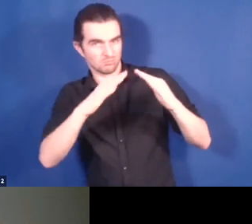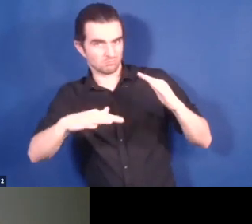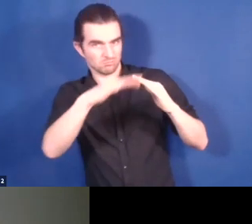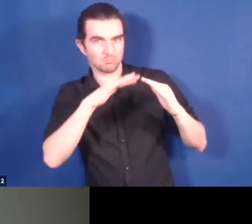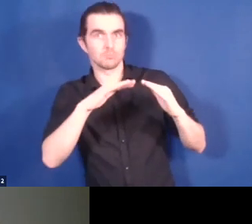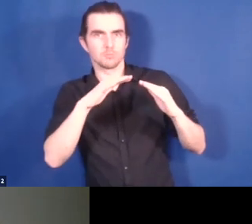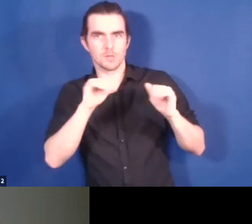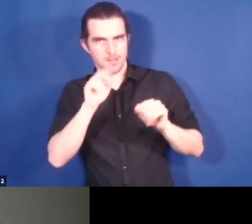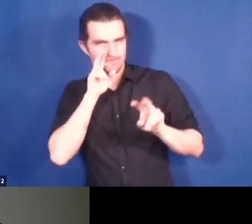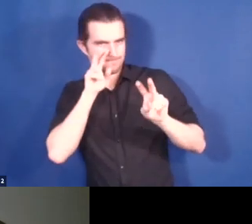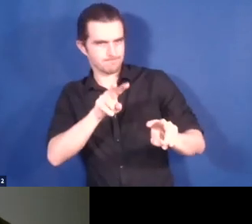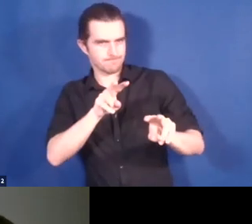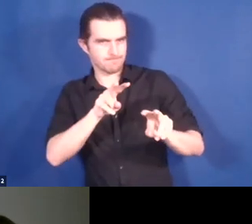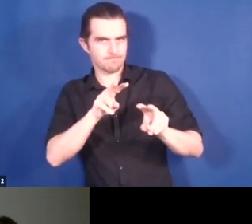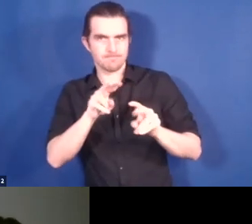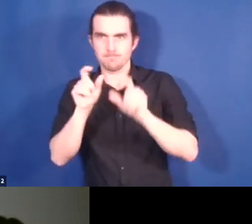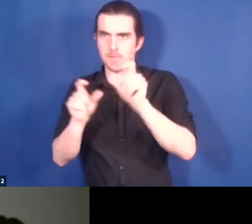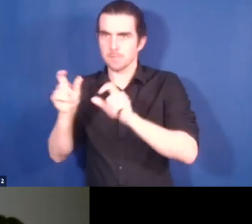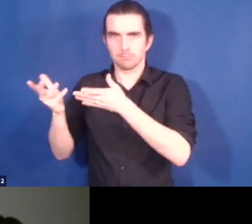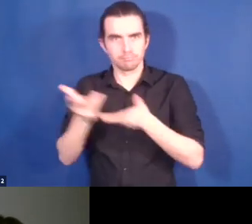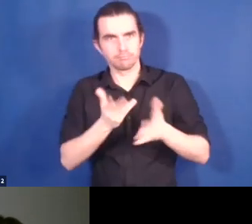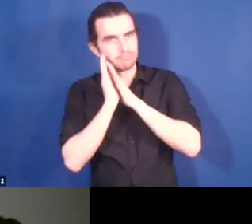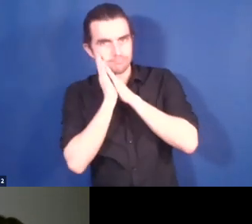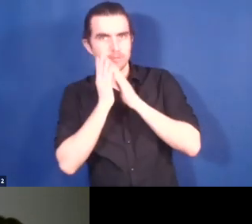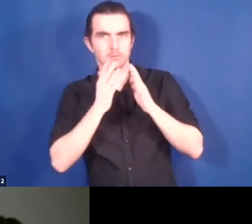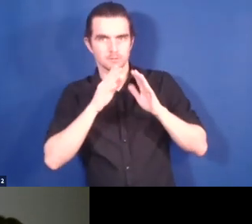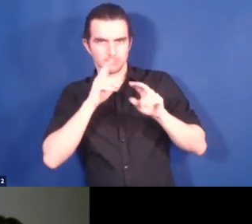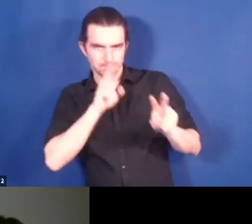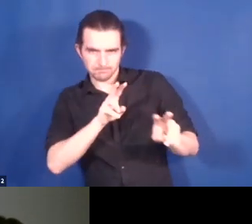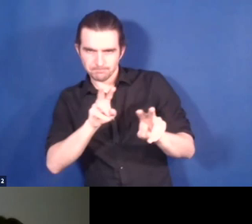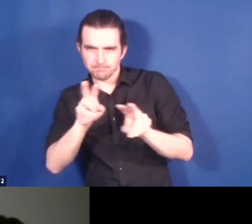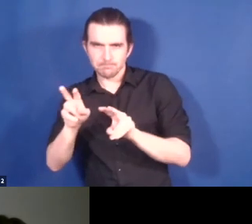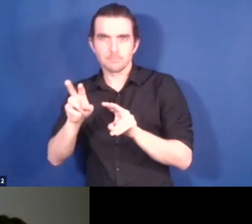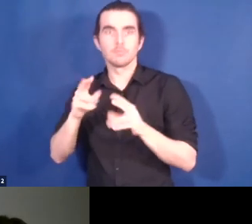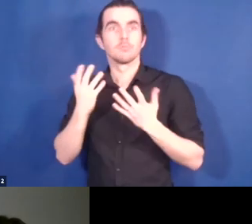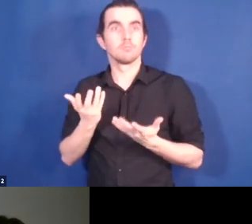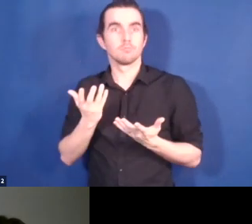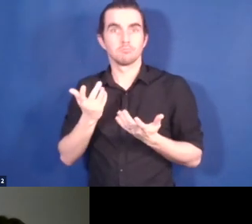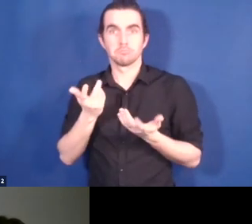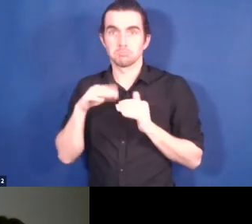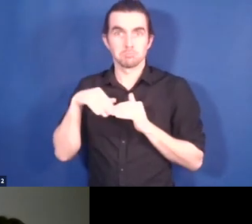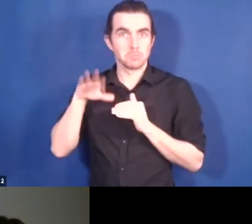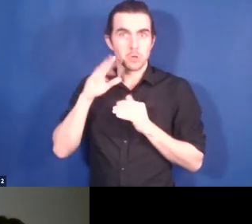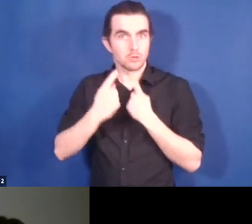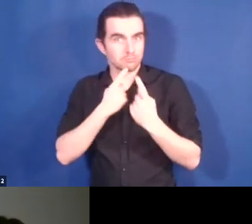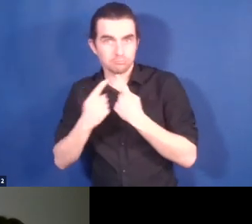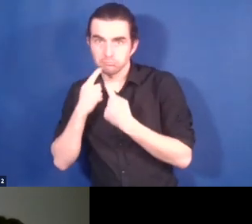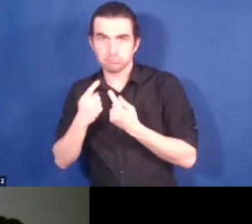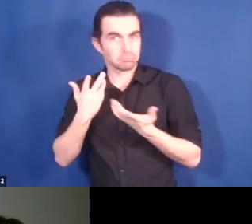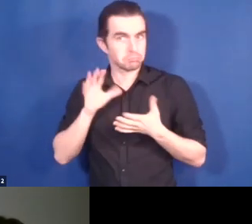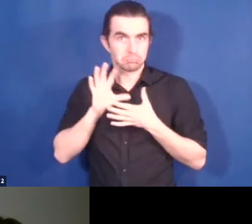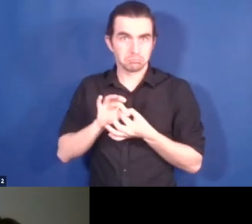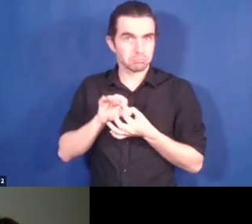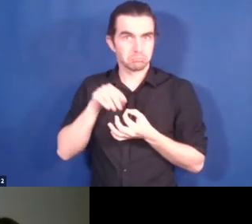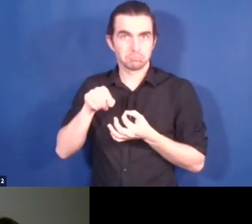solutions. I suppose one of the things that we need to talk about in relation